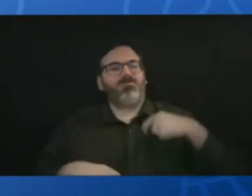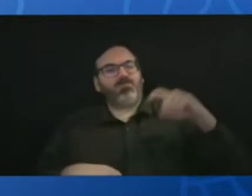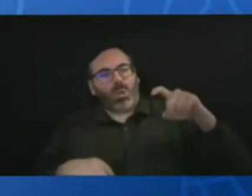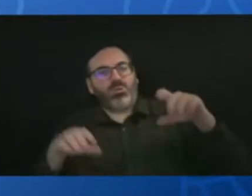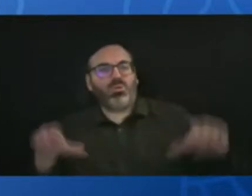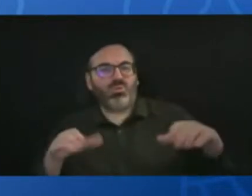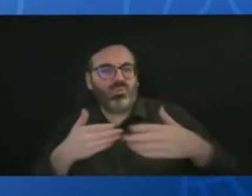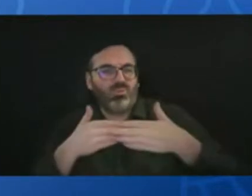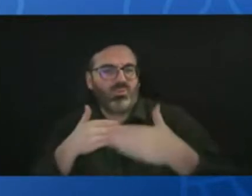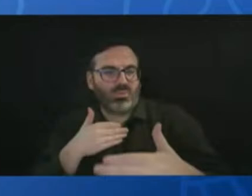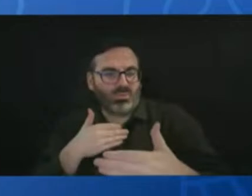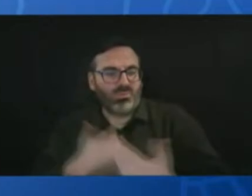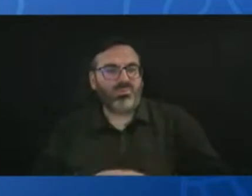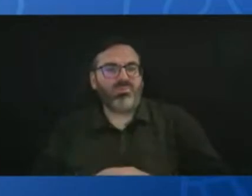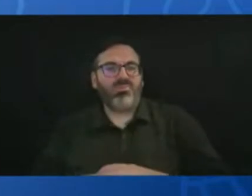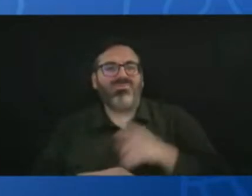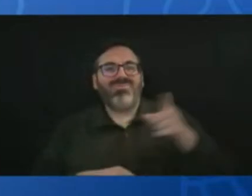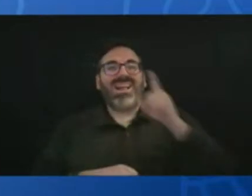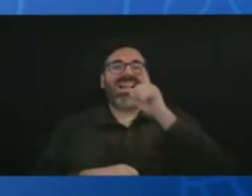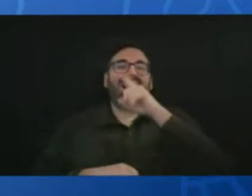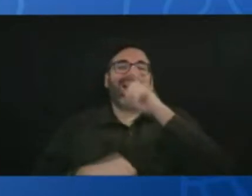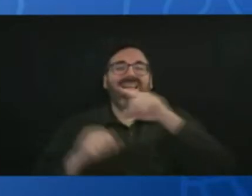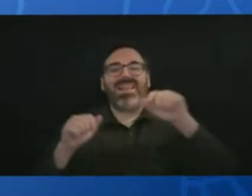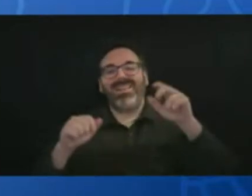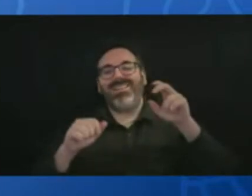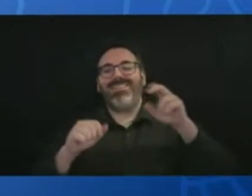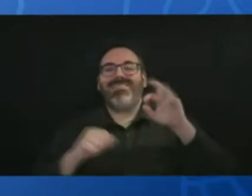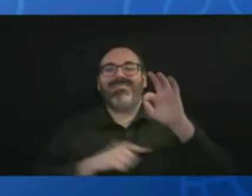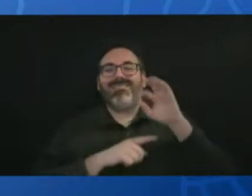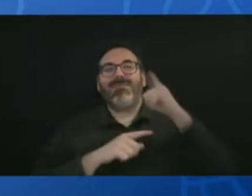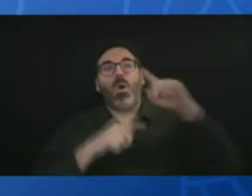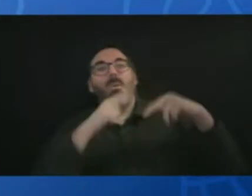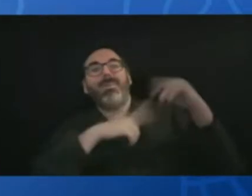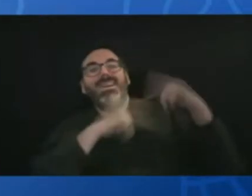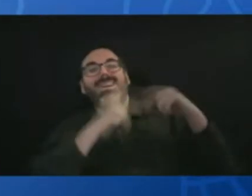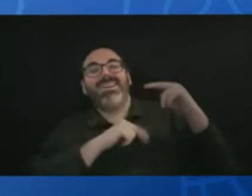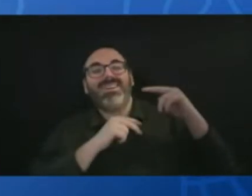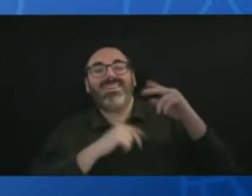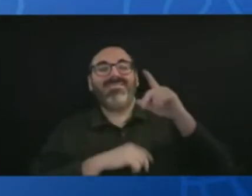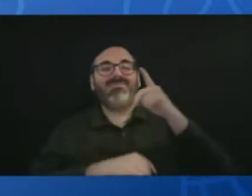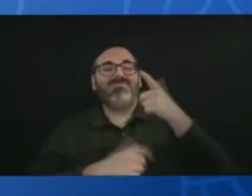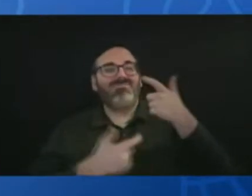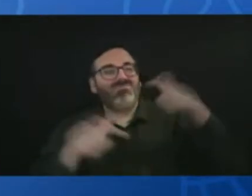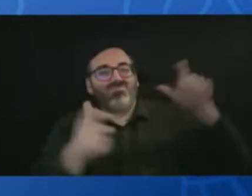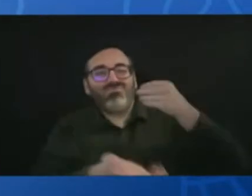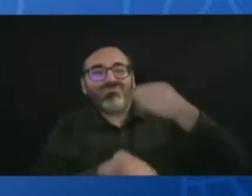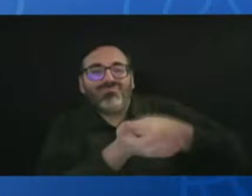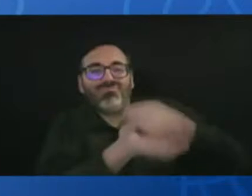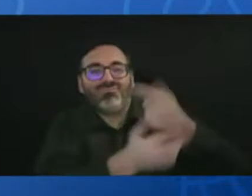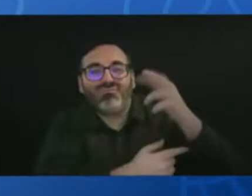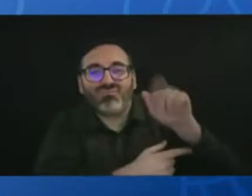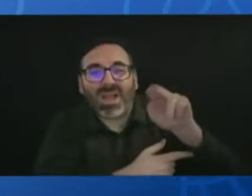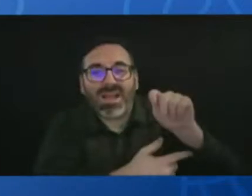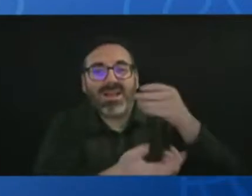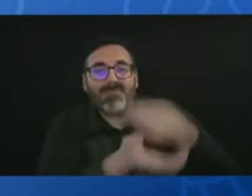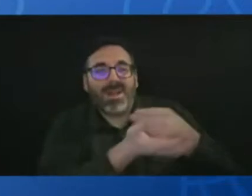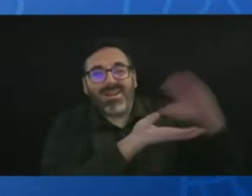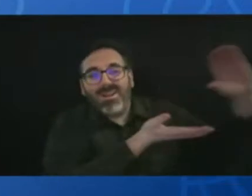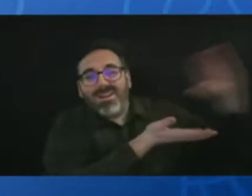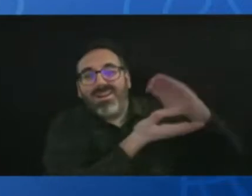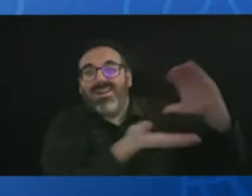the facade because of a building or because of giant grants and money. So it's